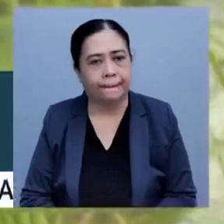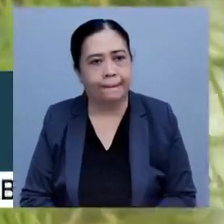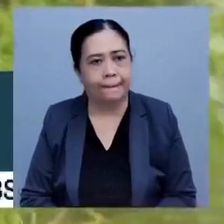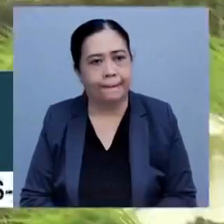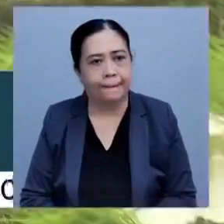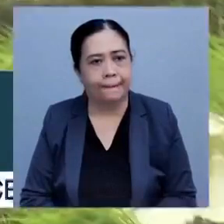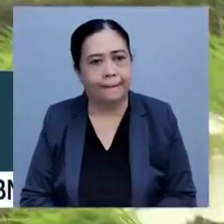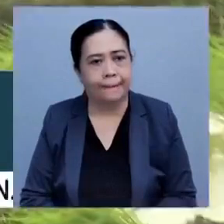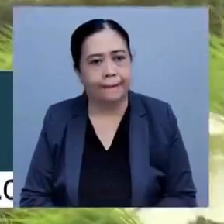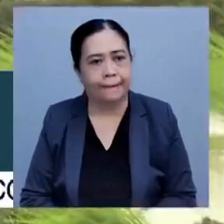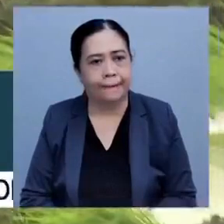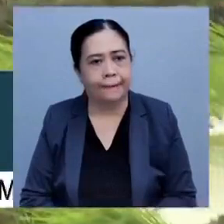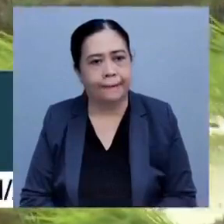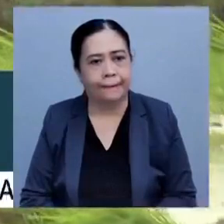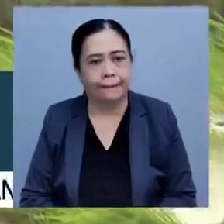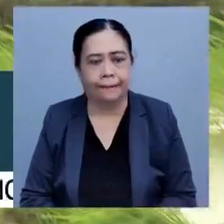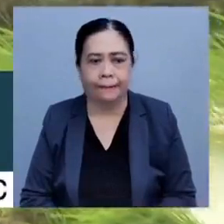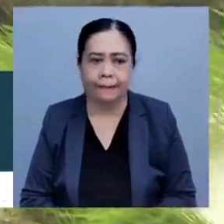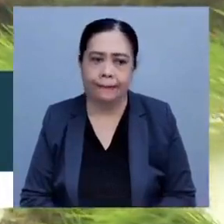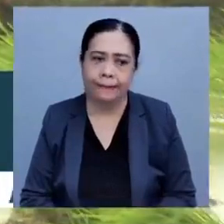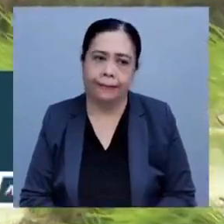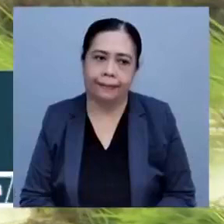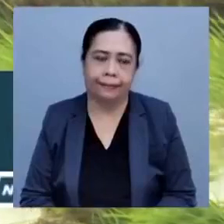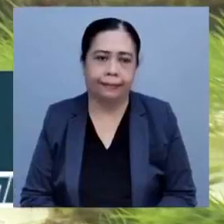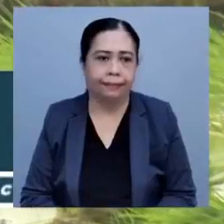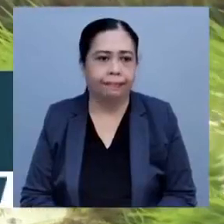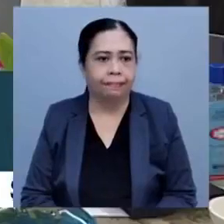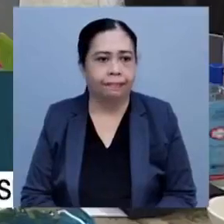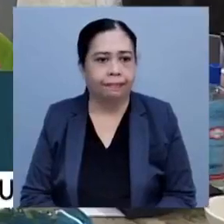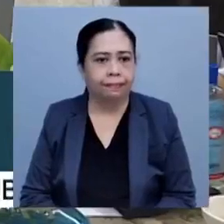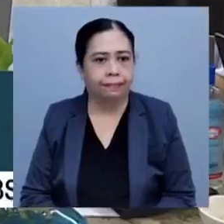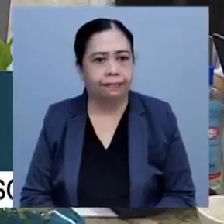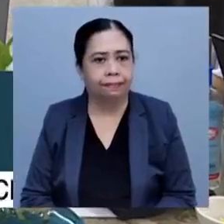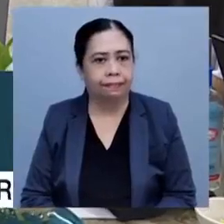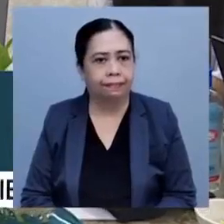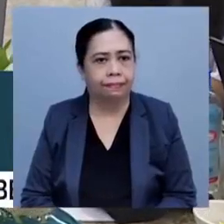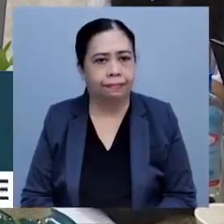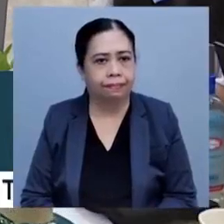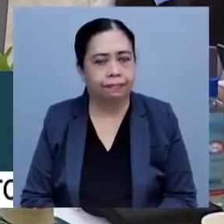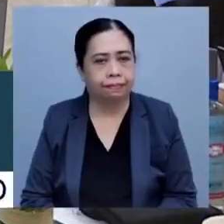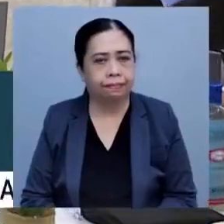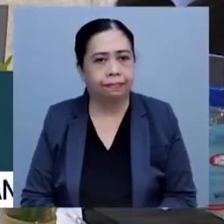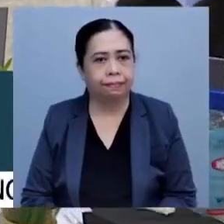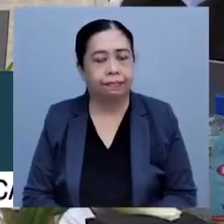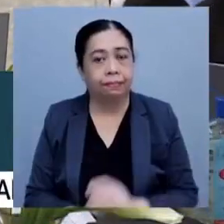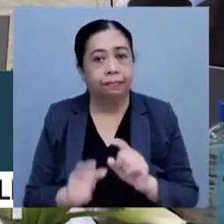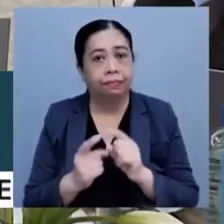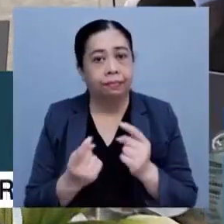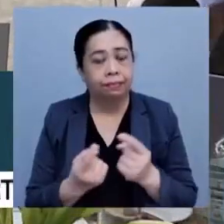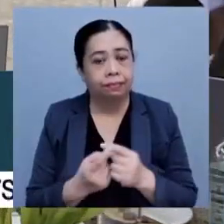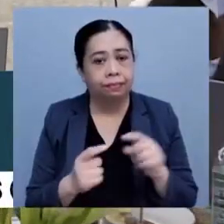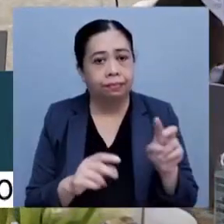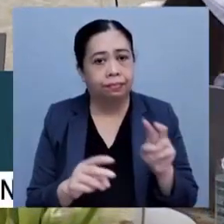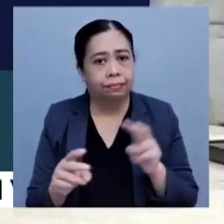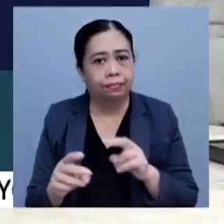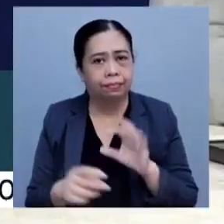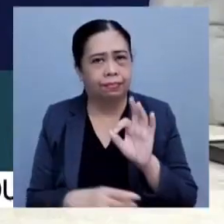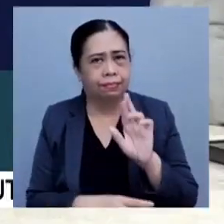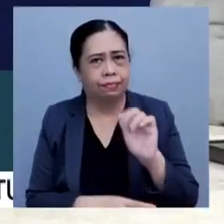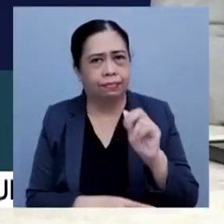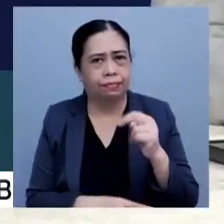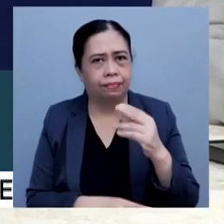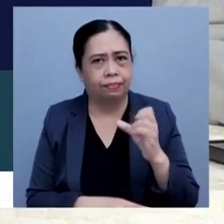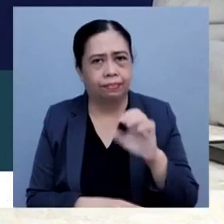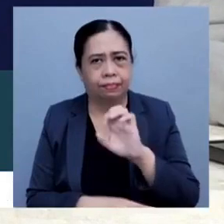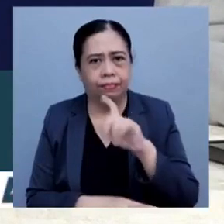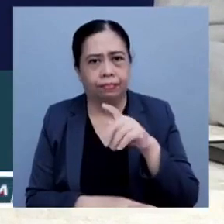to allocate more for production. The group is hopeful the upcoming Franchise Asia Expo, which will